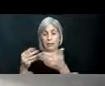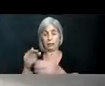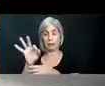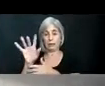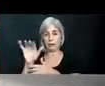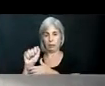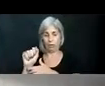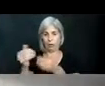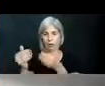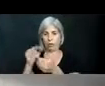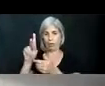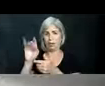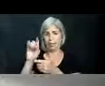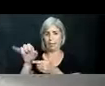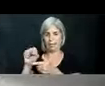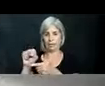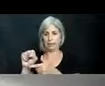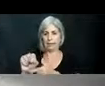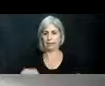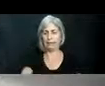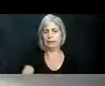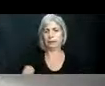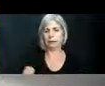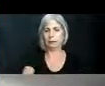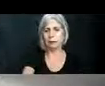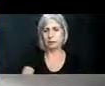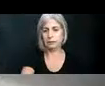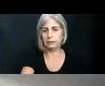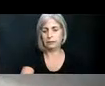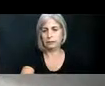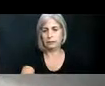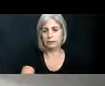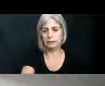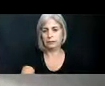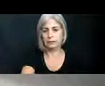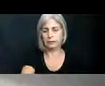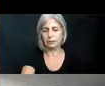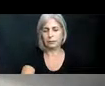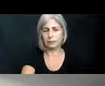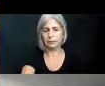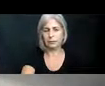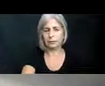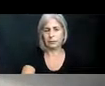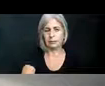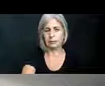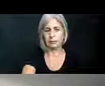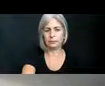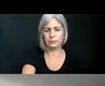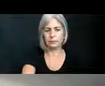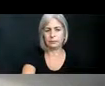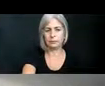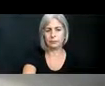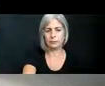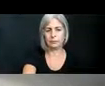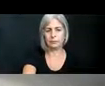So this obviously impacts the ecosystems that live around the coral and the coral ecosystem, but it can also